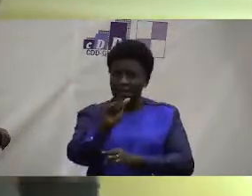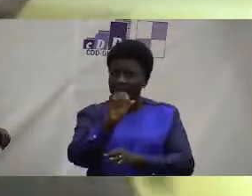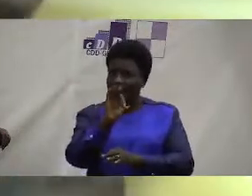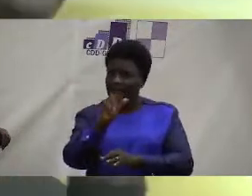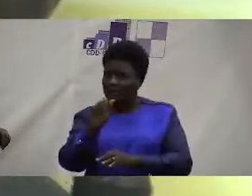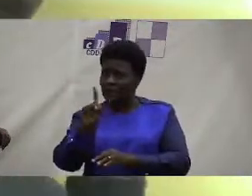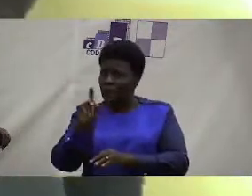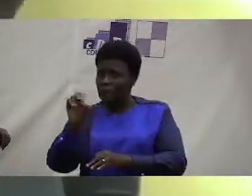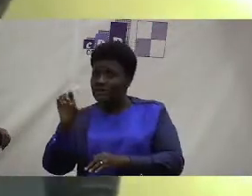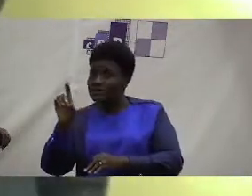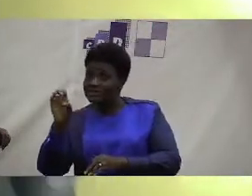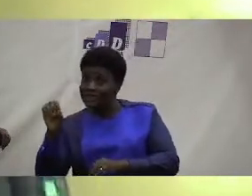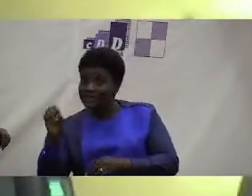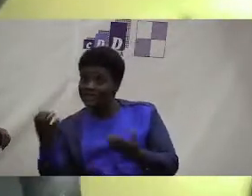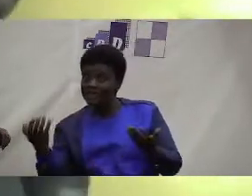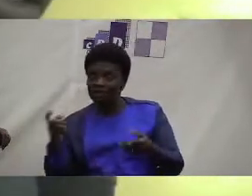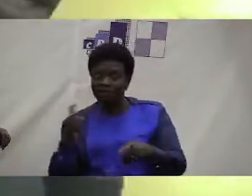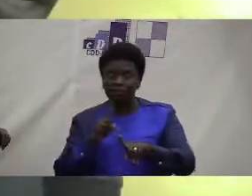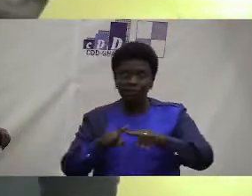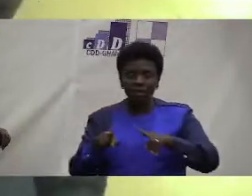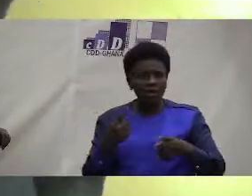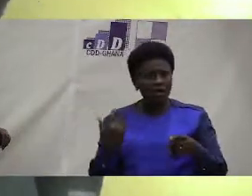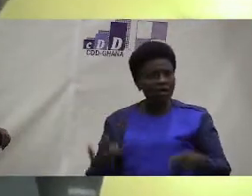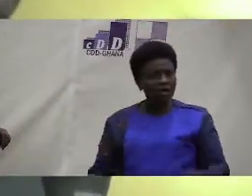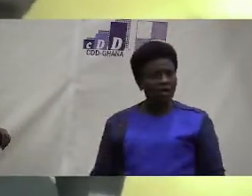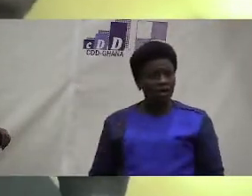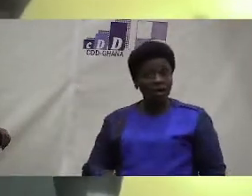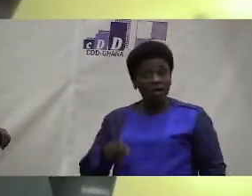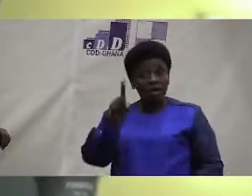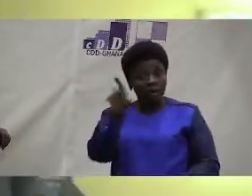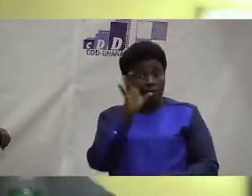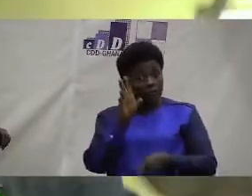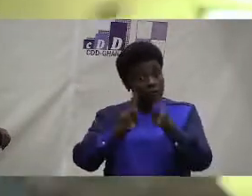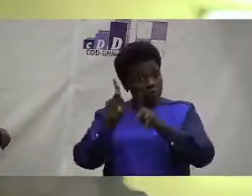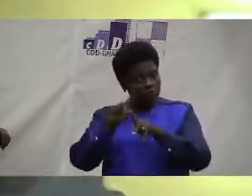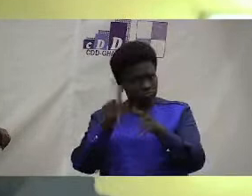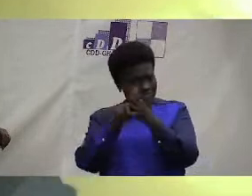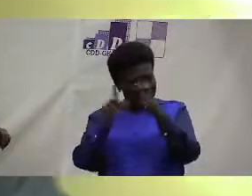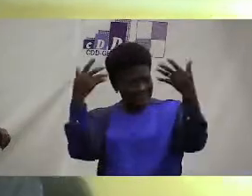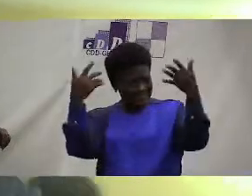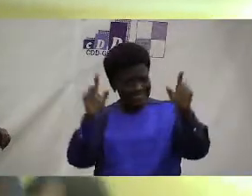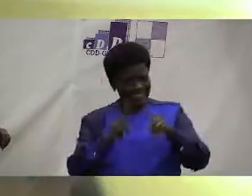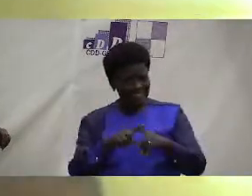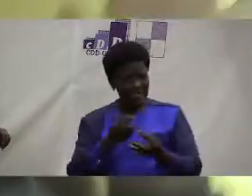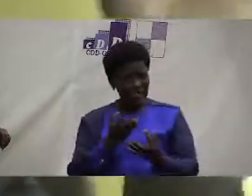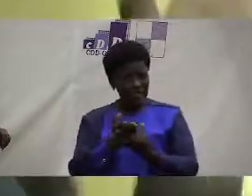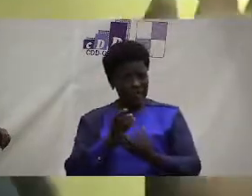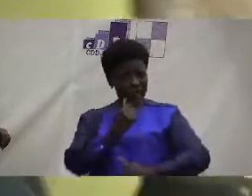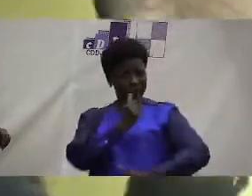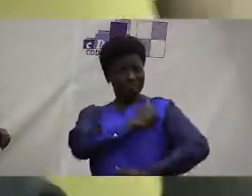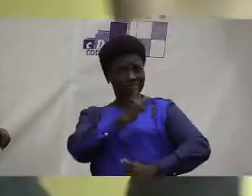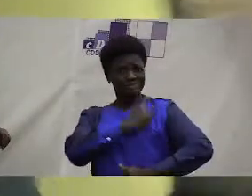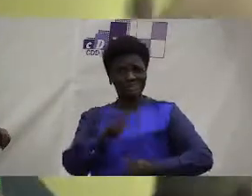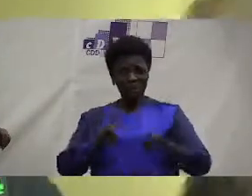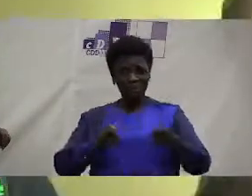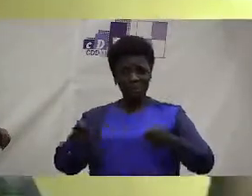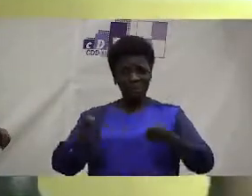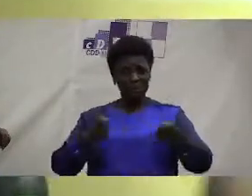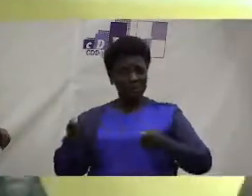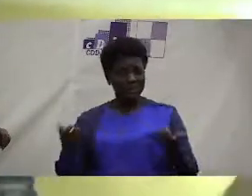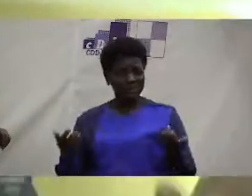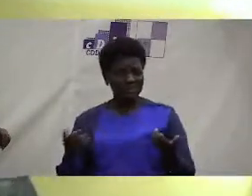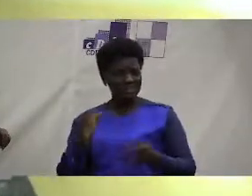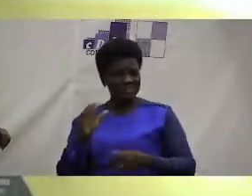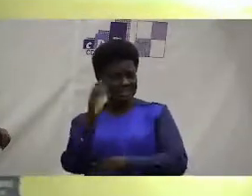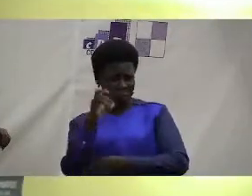over 100 people had been killed in the process leading to the coup d'etat, and it was as if those